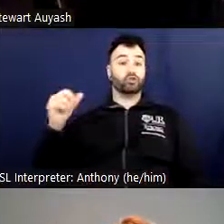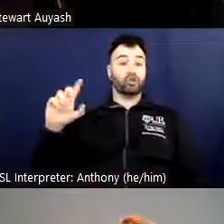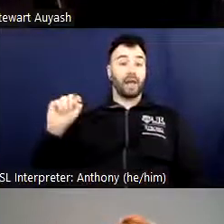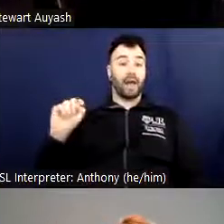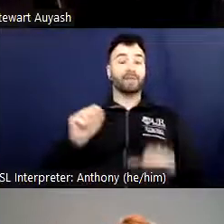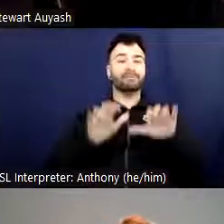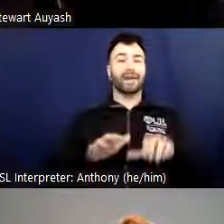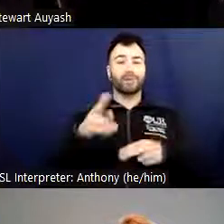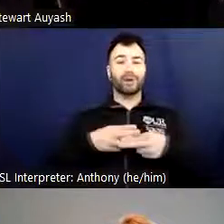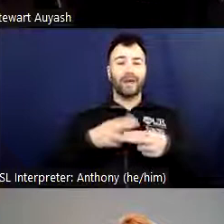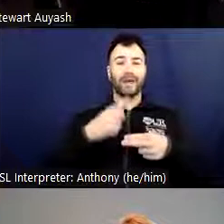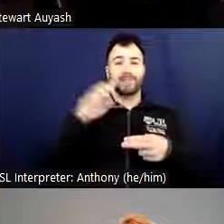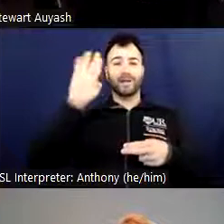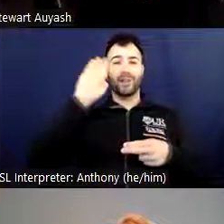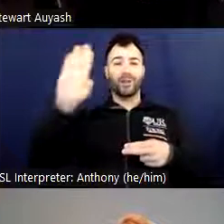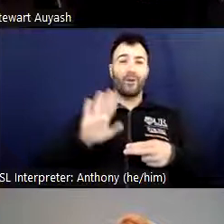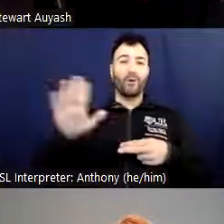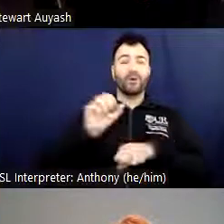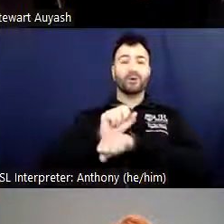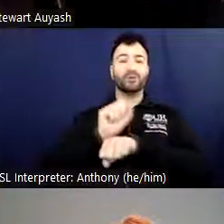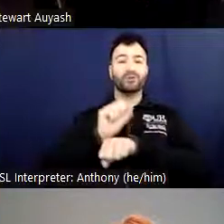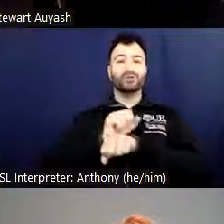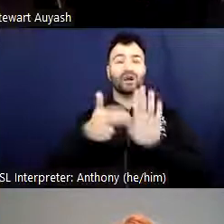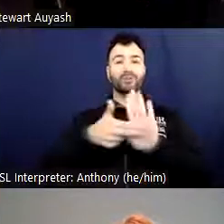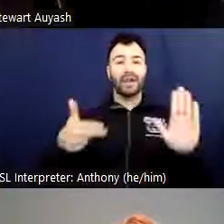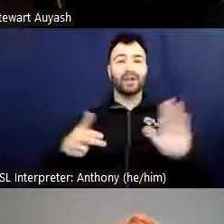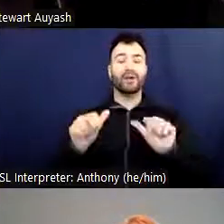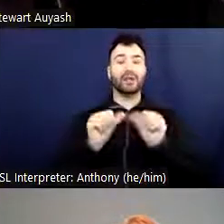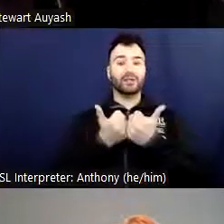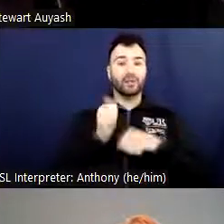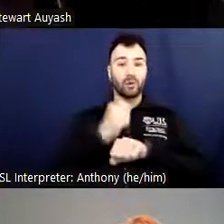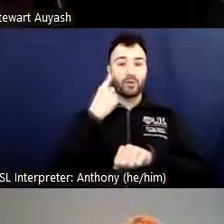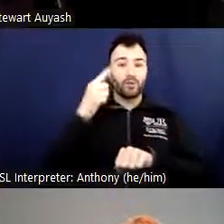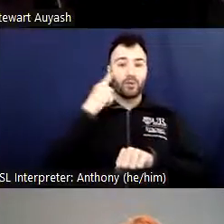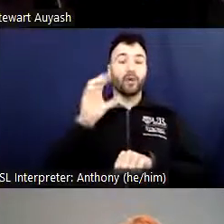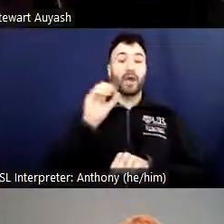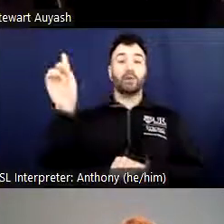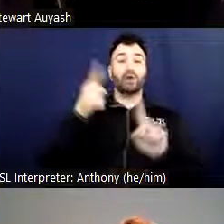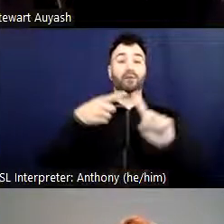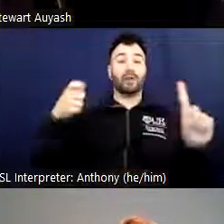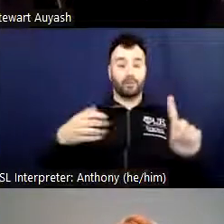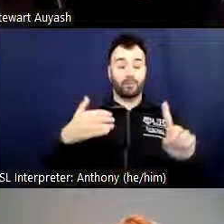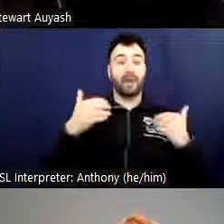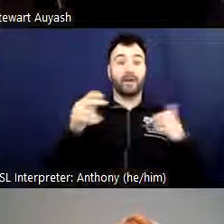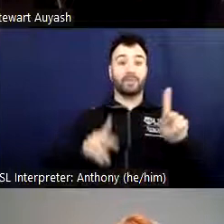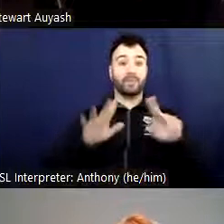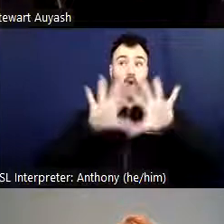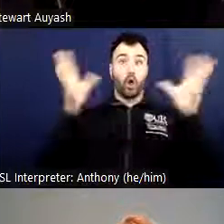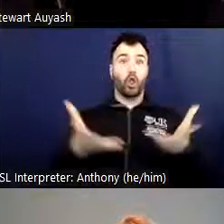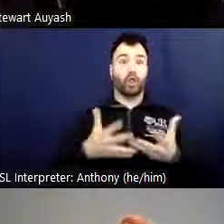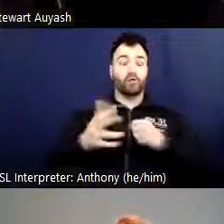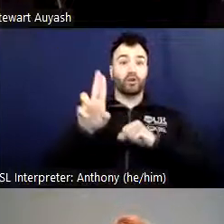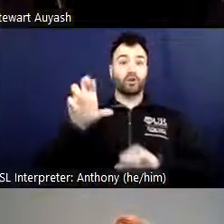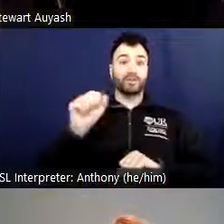and introduce yourself with a name, job title, agency, and location if you'd like. We have people from across the country and the world joining us